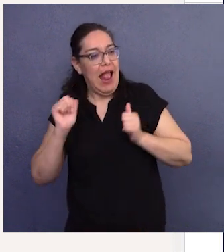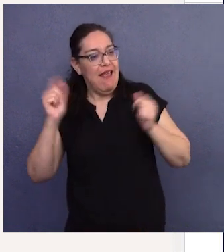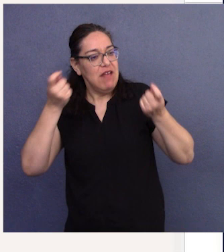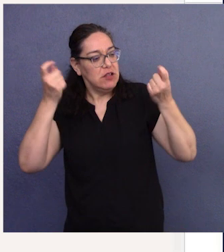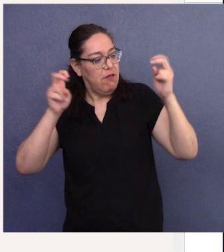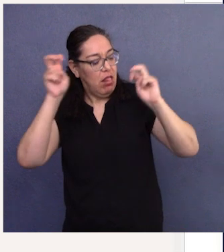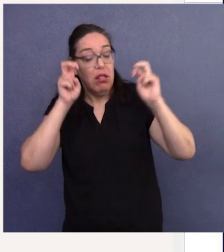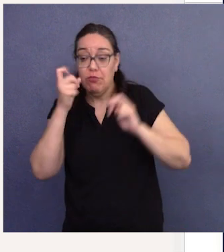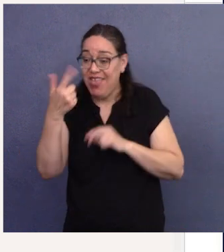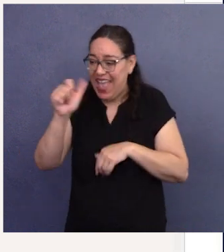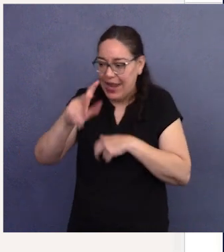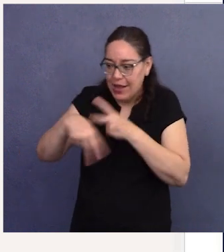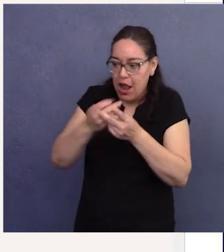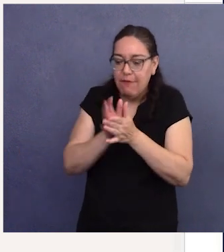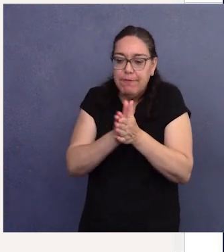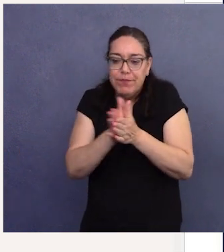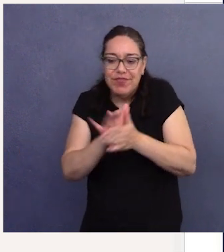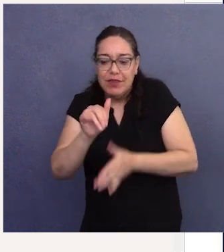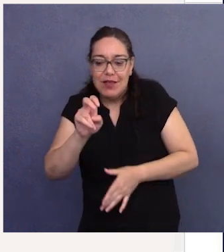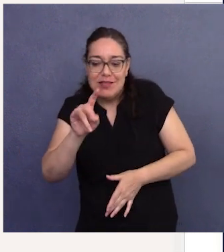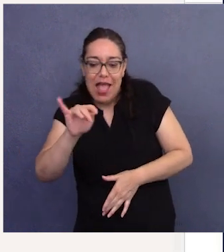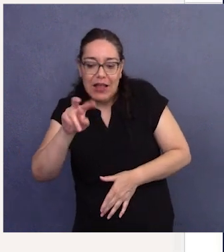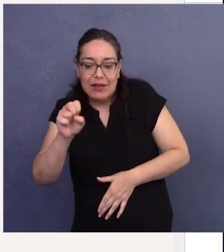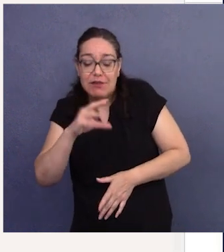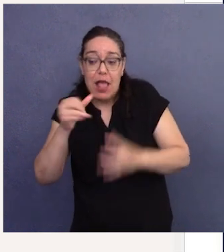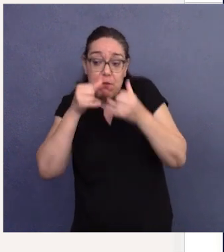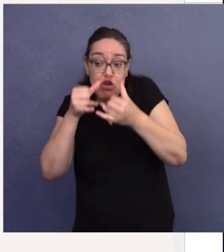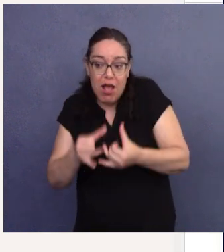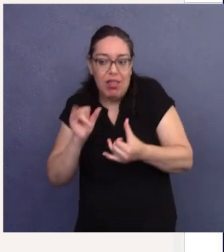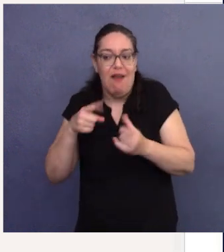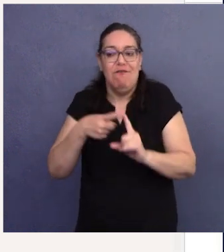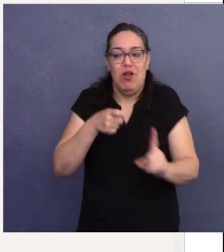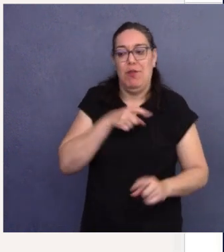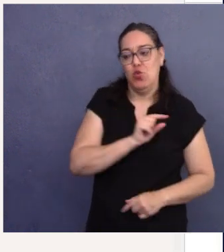any kind of incentives and prizes will come out of the 20%.